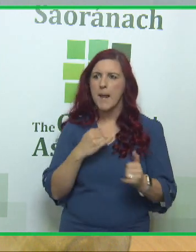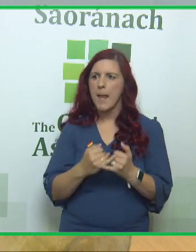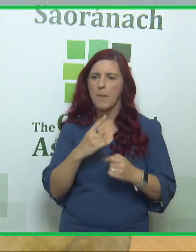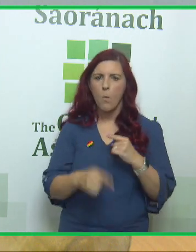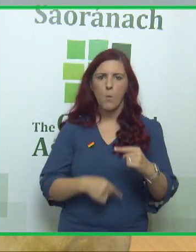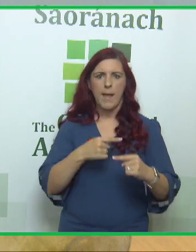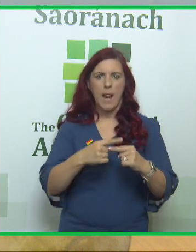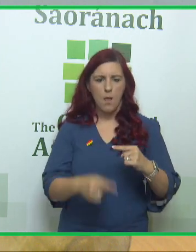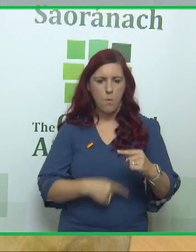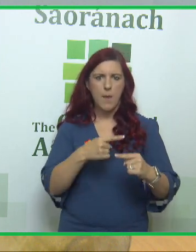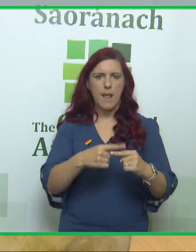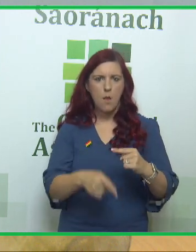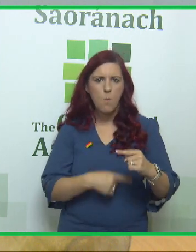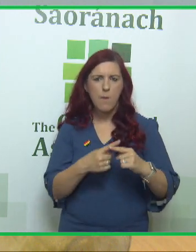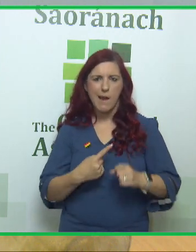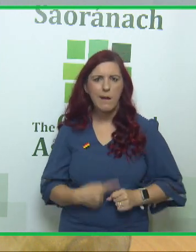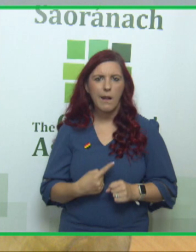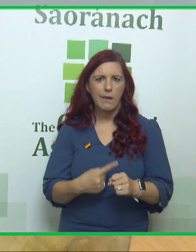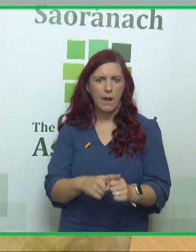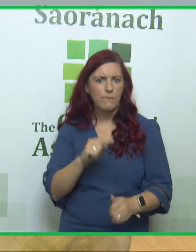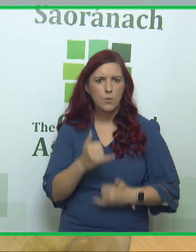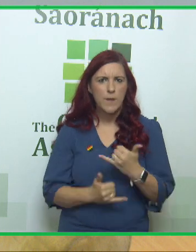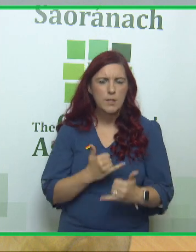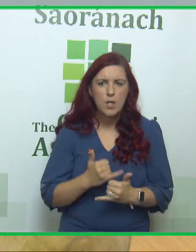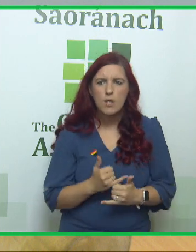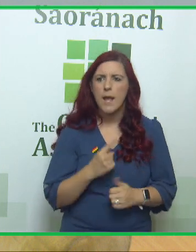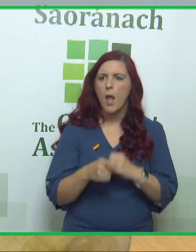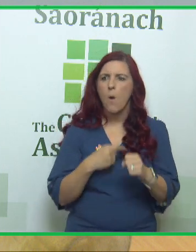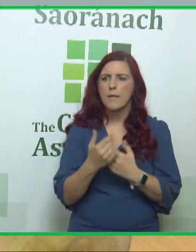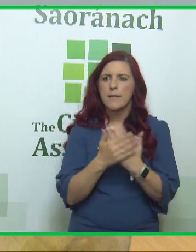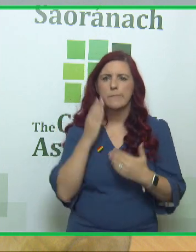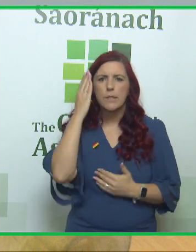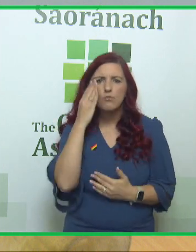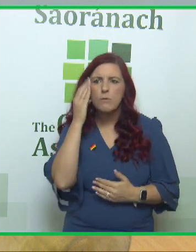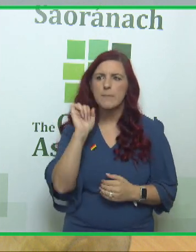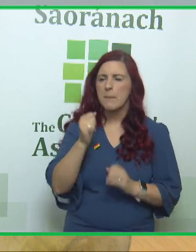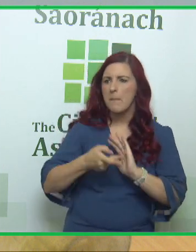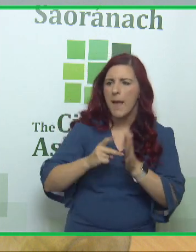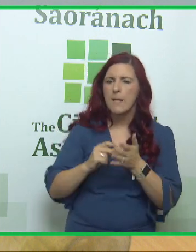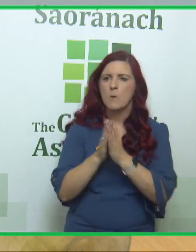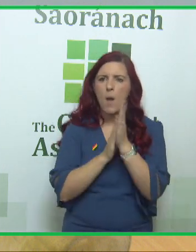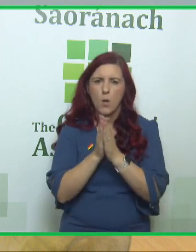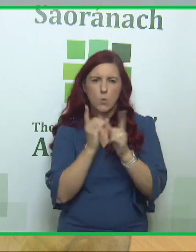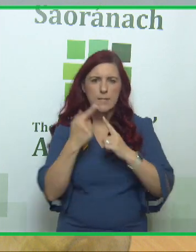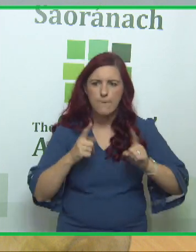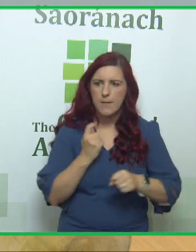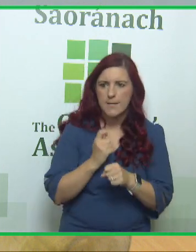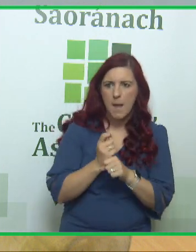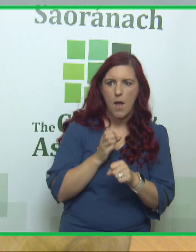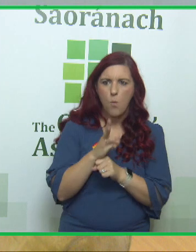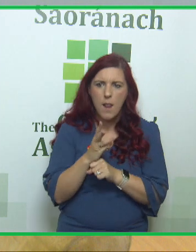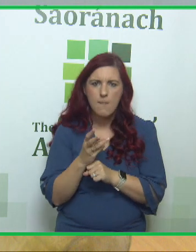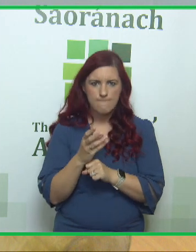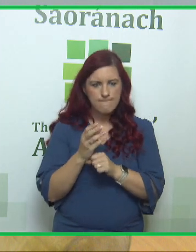20 years, and I used to always have this great big plan. When I get out, I'm gonna do it different this time. I'm gonna get my life together, and I'm